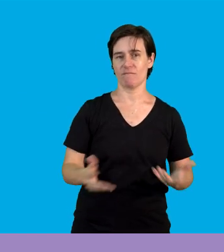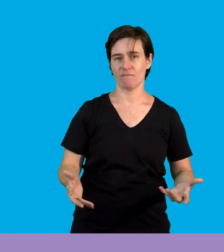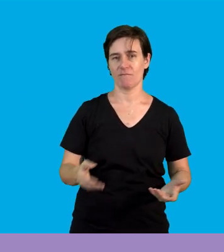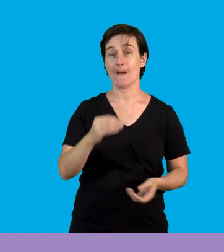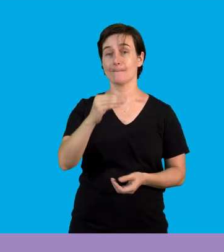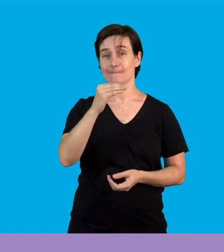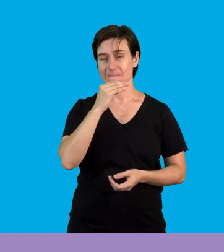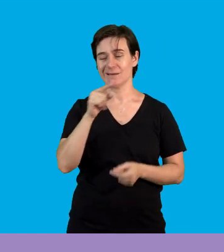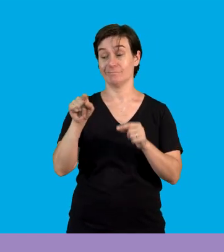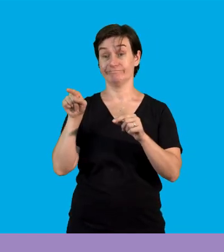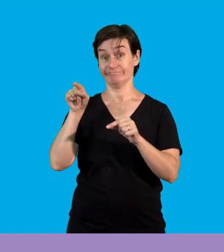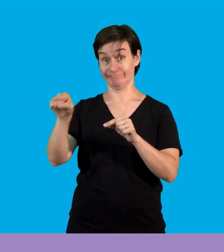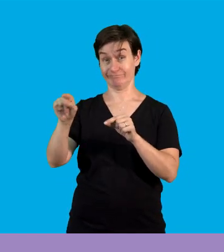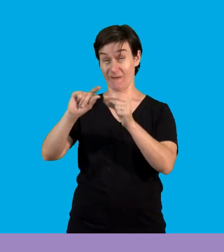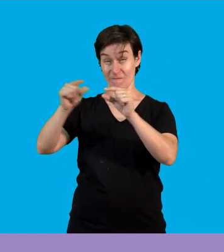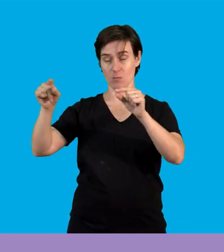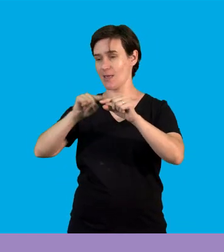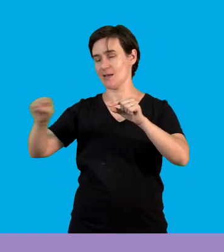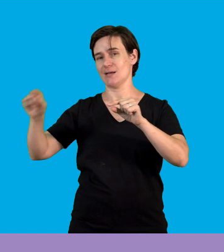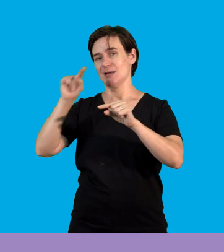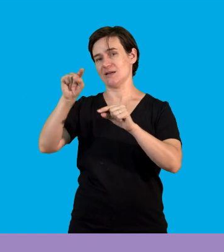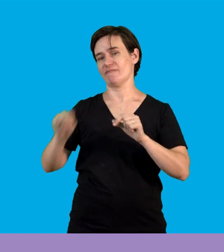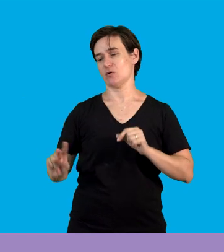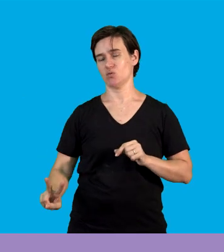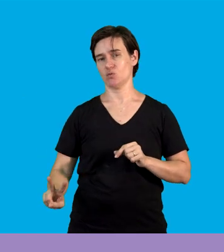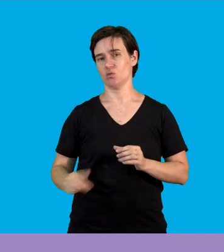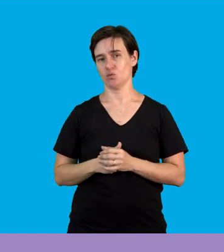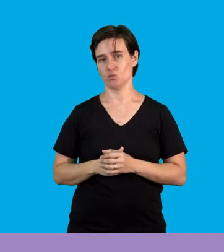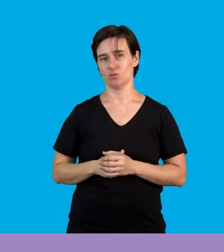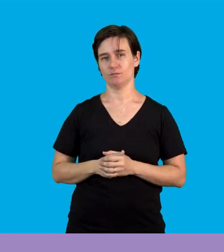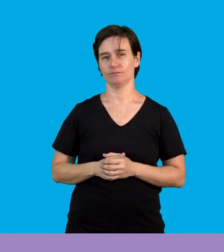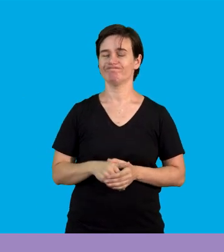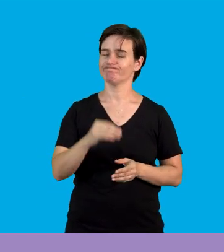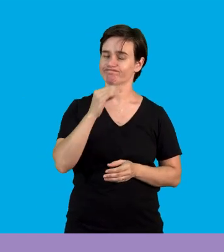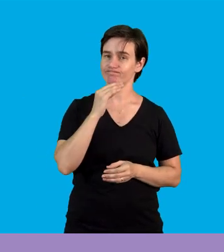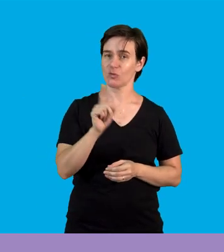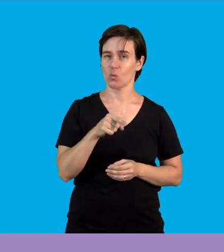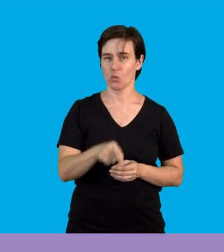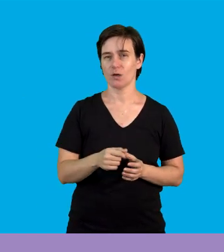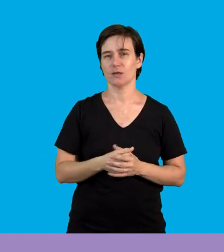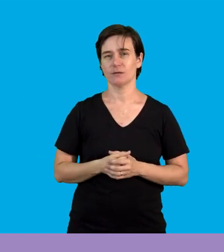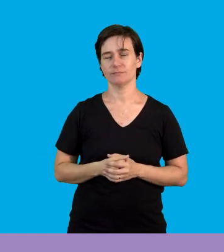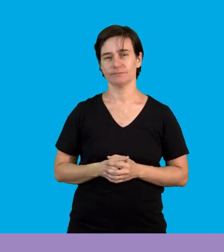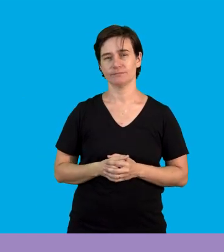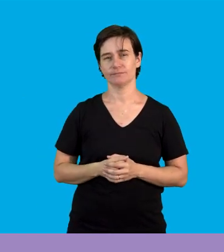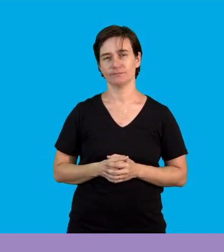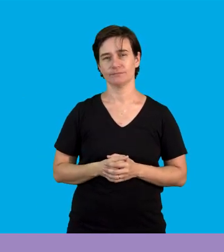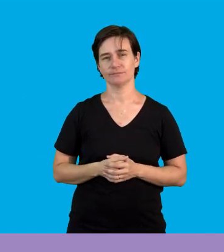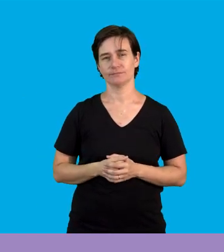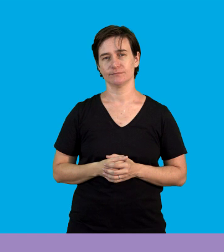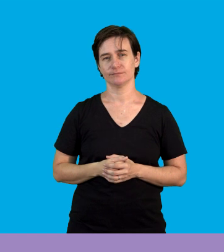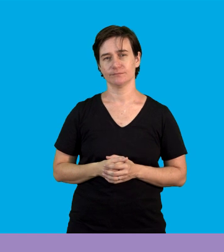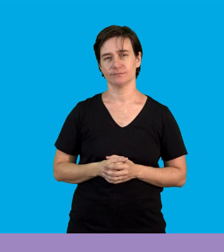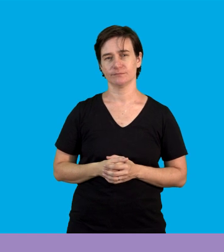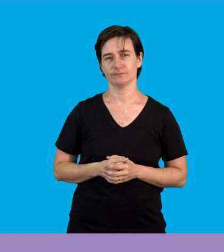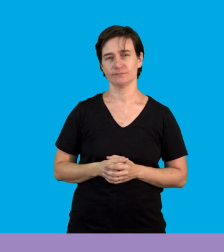that means we also need to work with half of the formula. So half of that cylinder there,